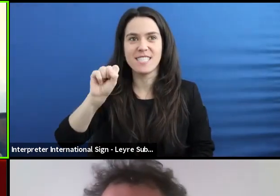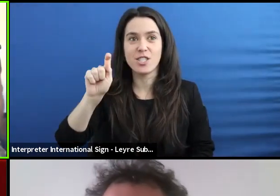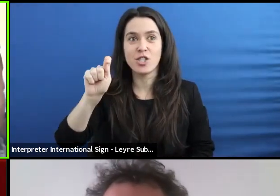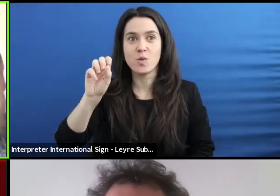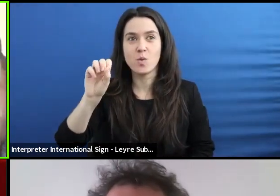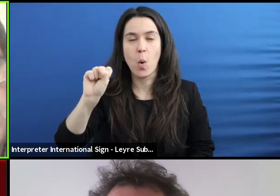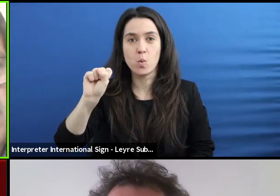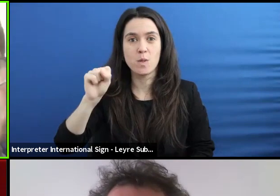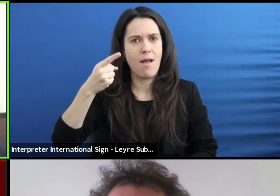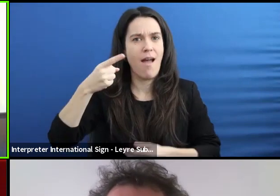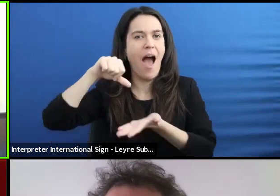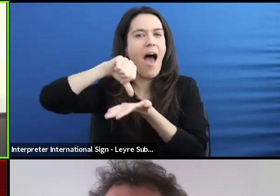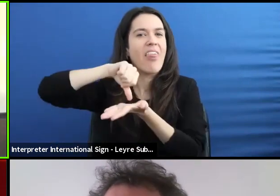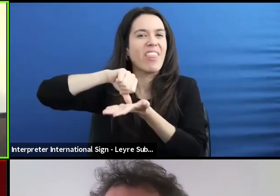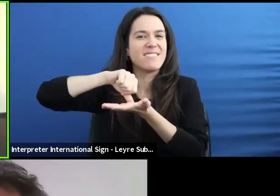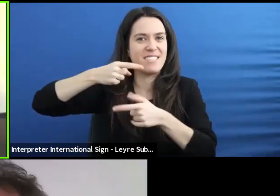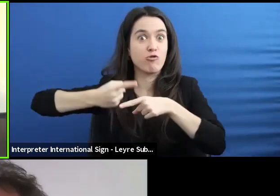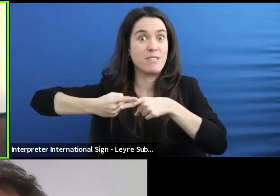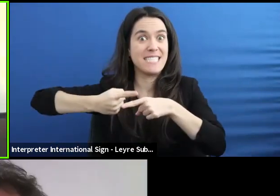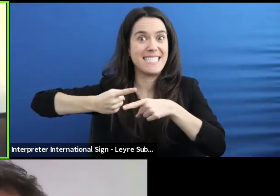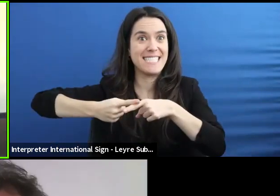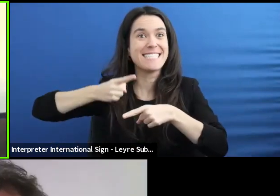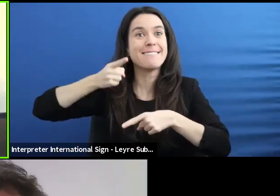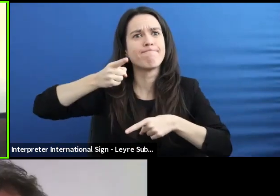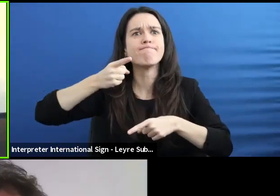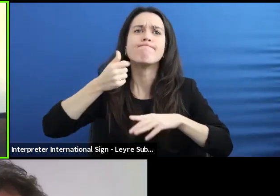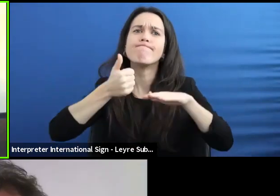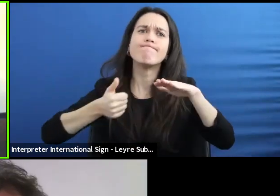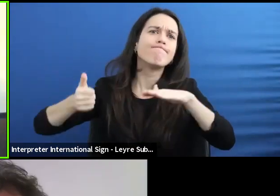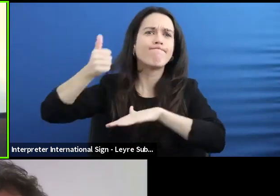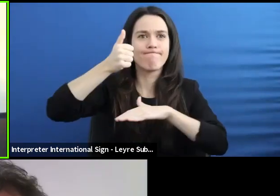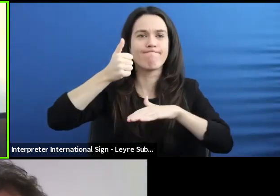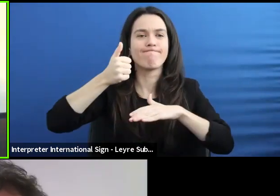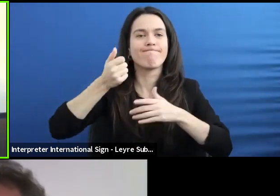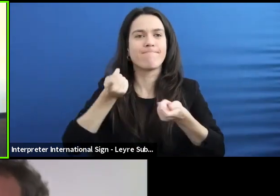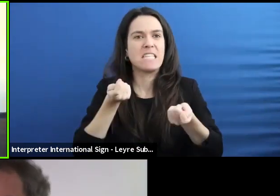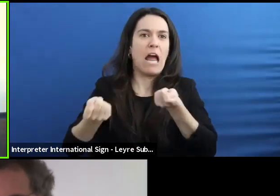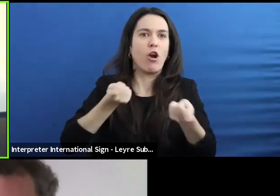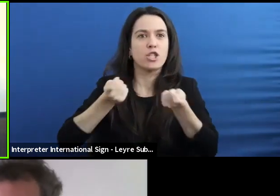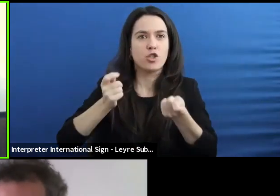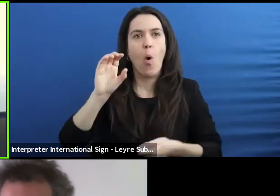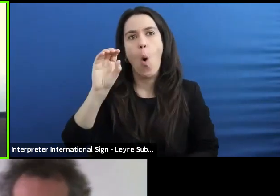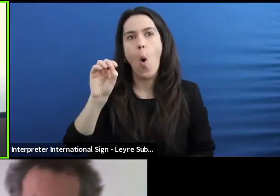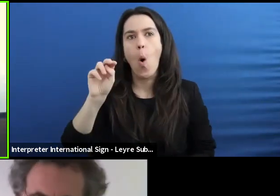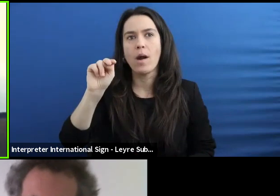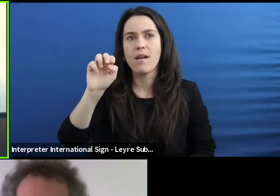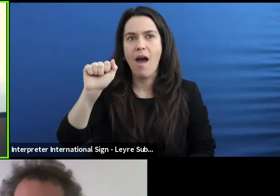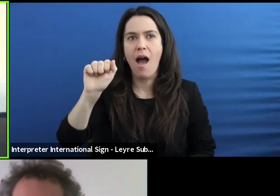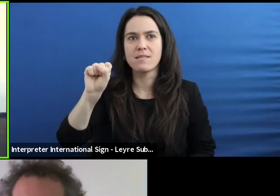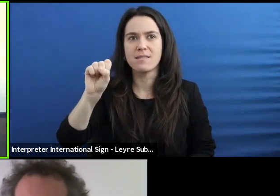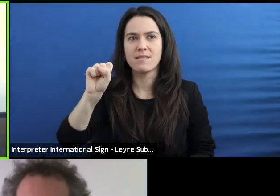where Christos Karras is director of the Onassis Cultural Center.